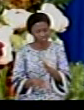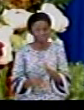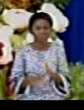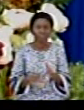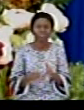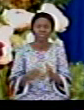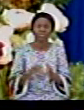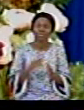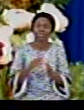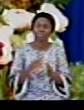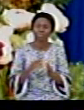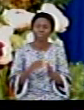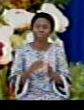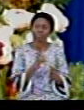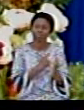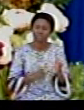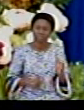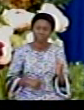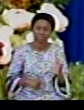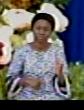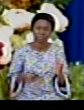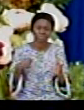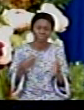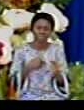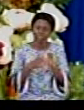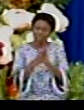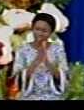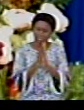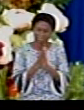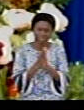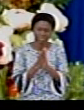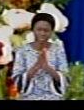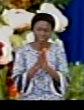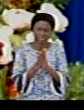ordinary things, Lord, we pray,